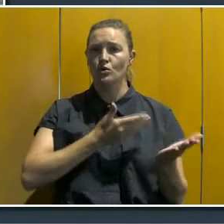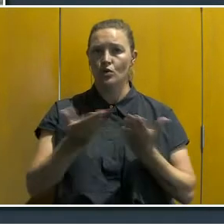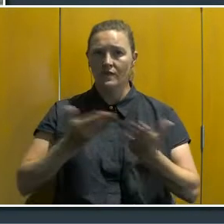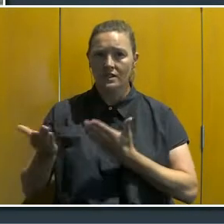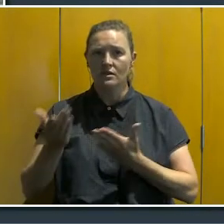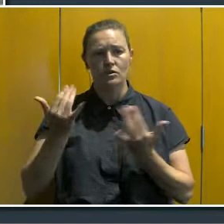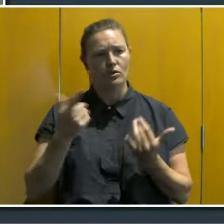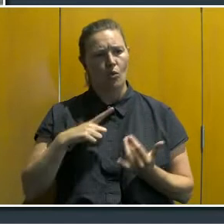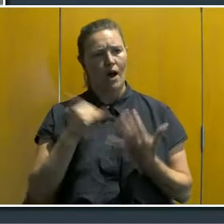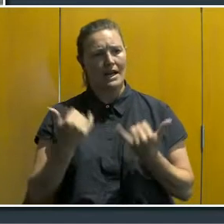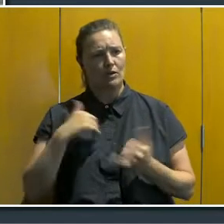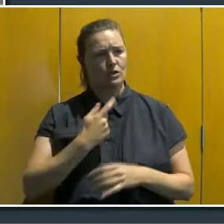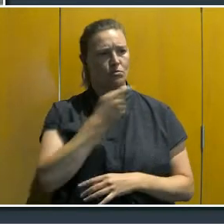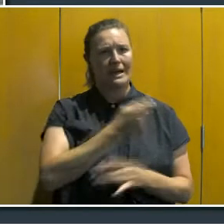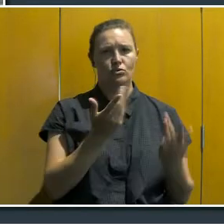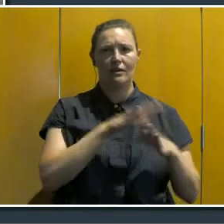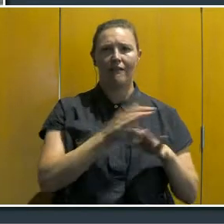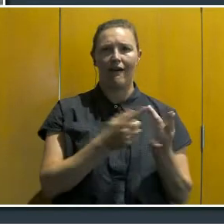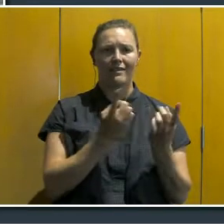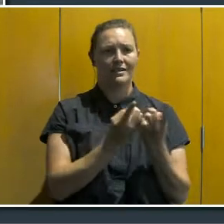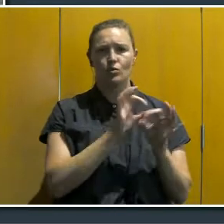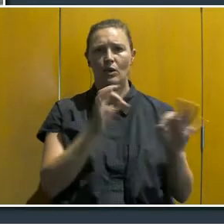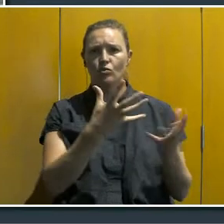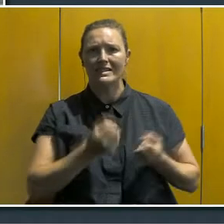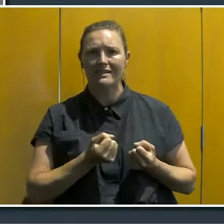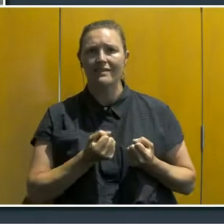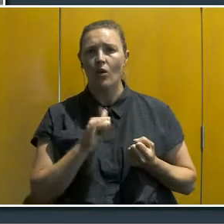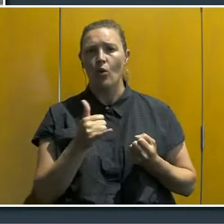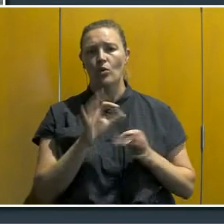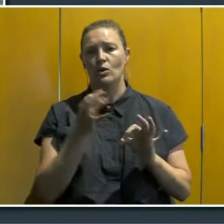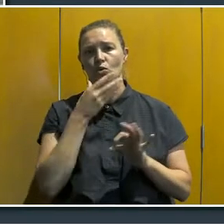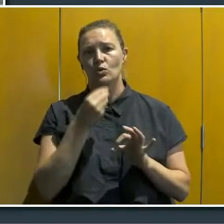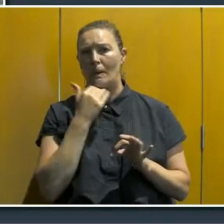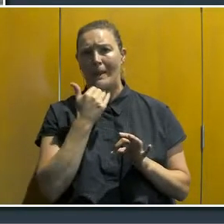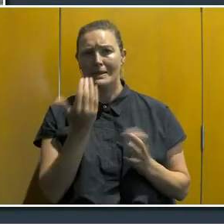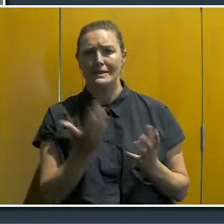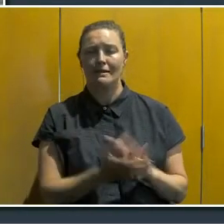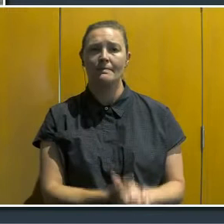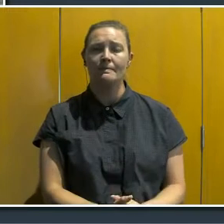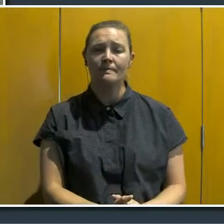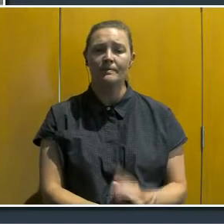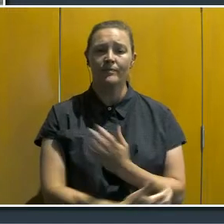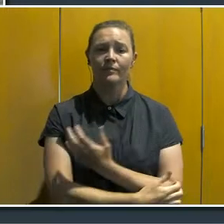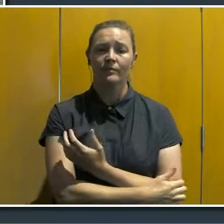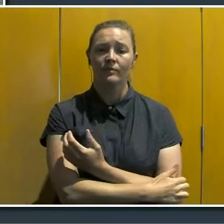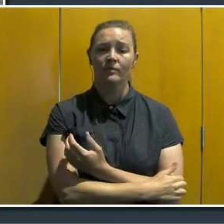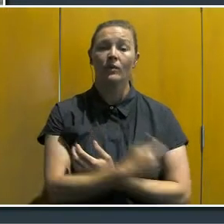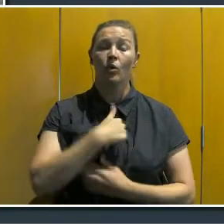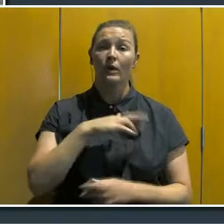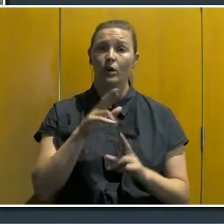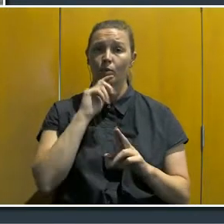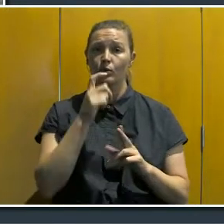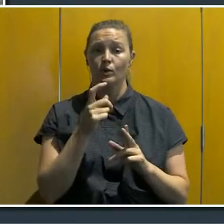to pay for things we either do not receive or at best use on a reduced basis. We sincerely trust that you take